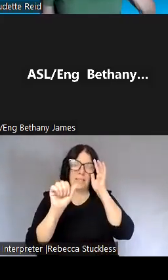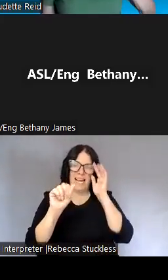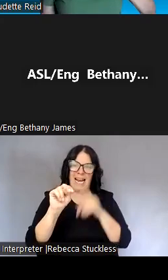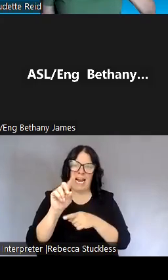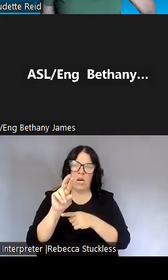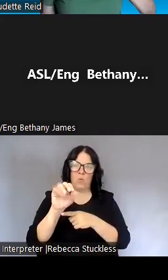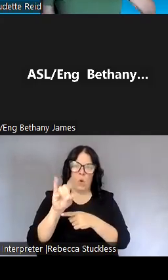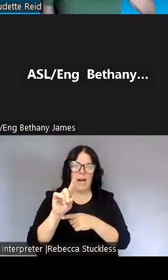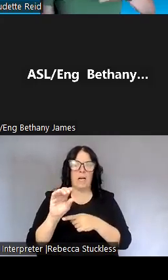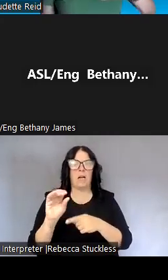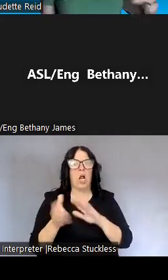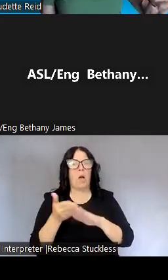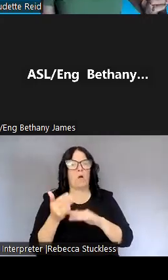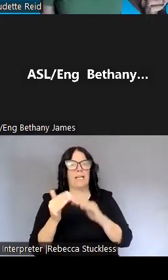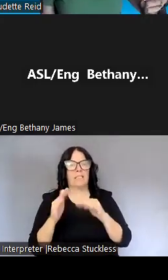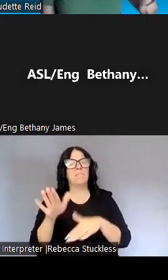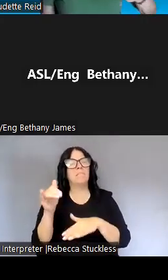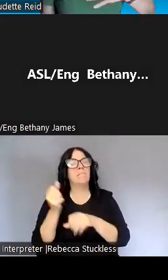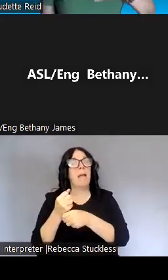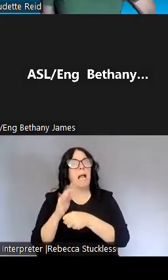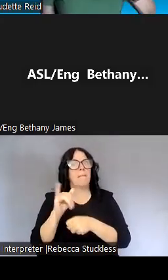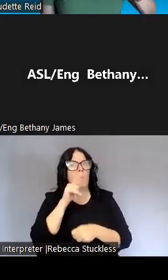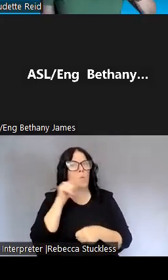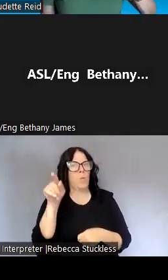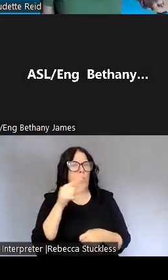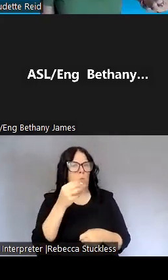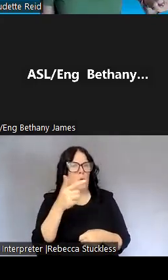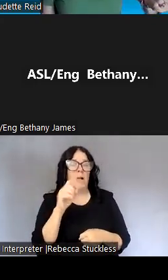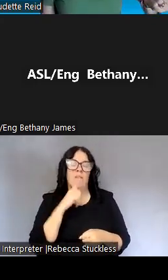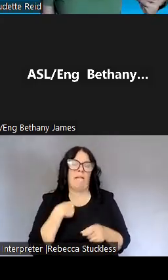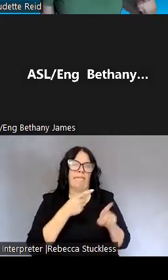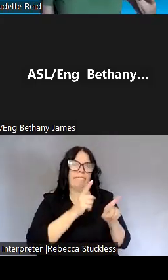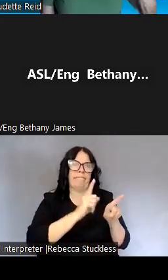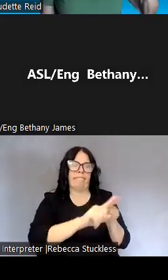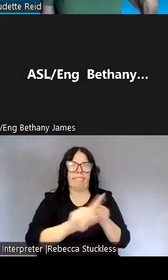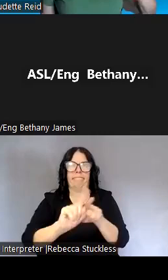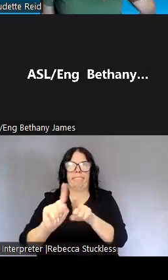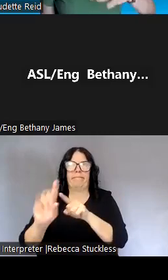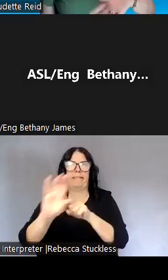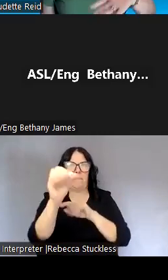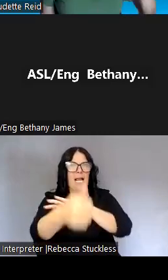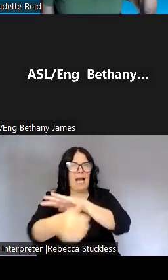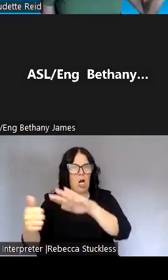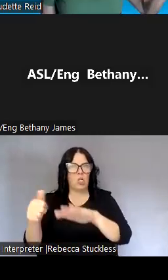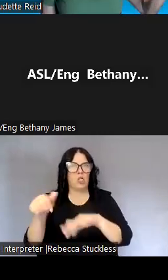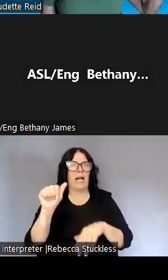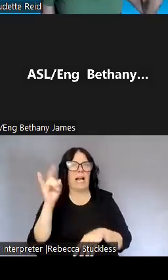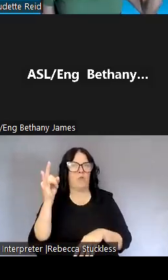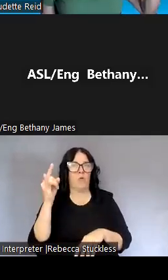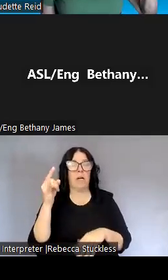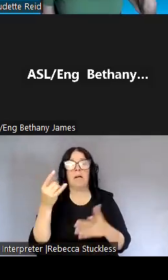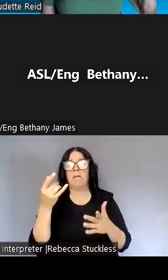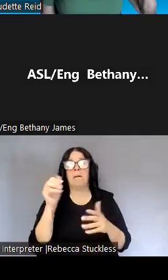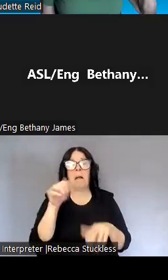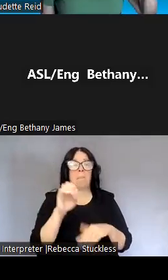operating system by Google. There's many different manufacturers, many different models. The price point can be low or